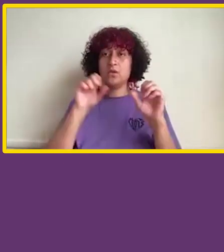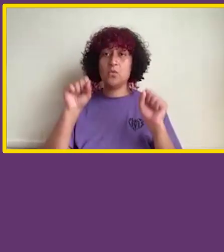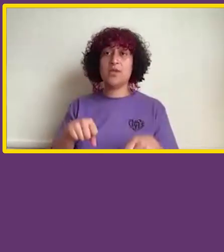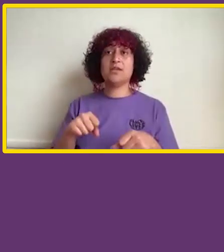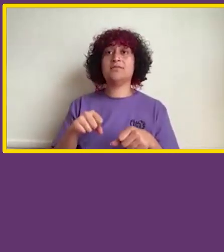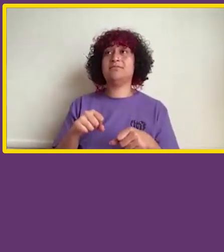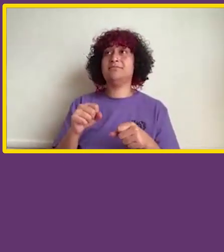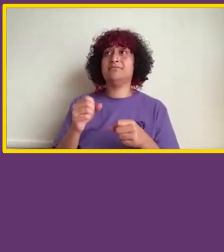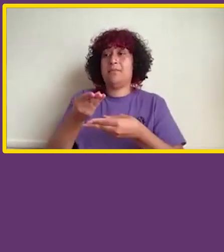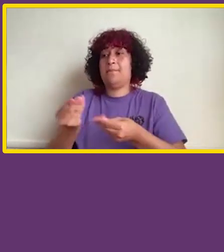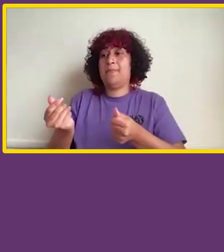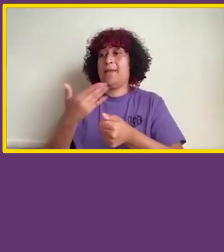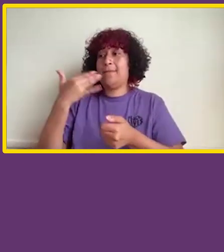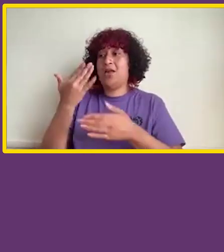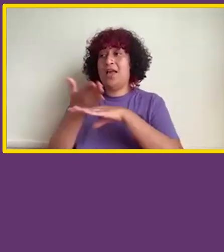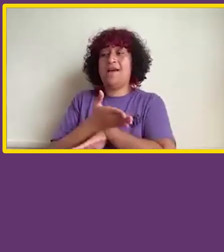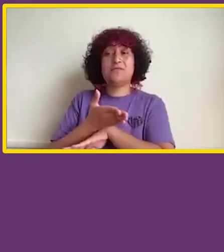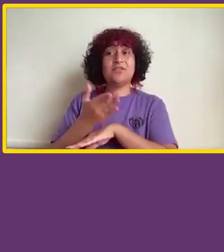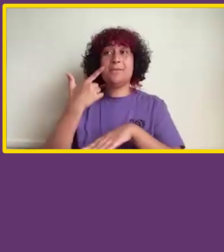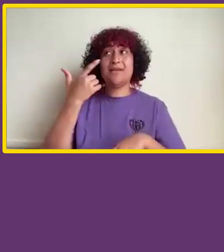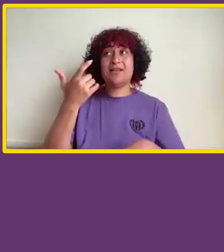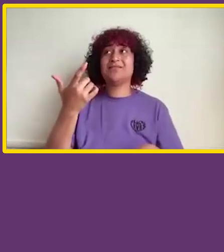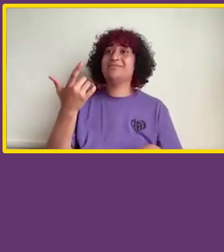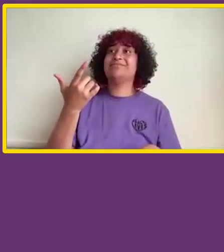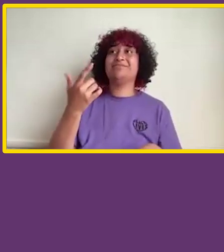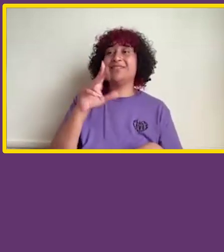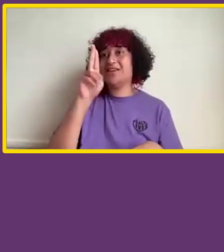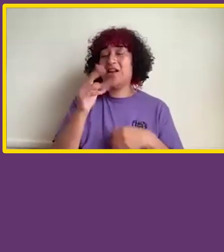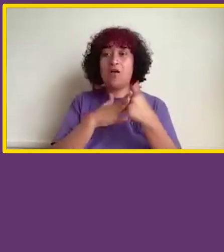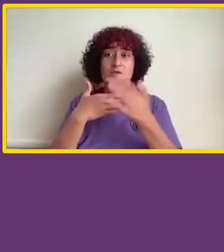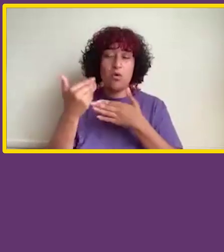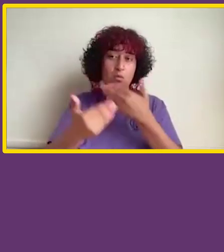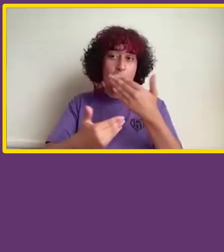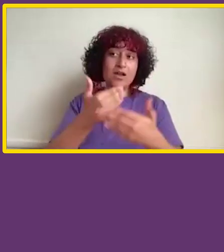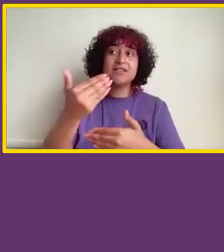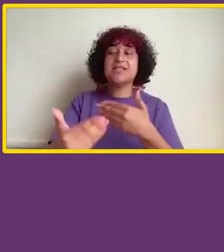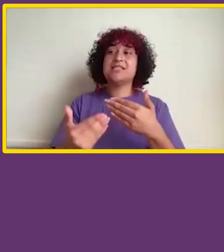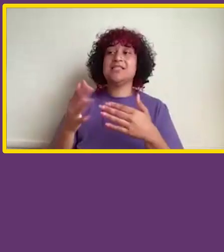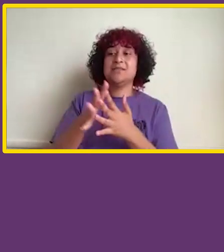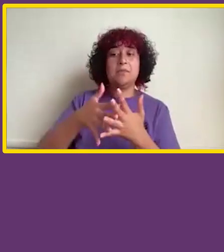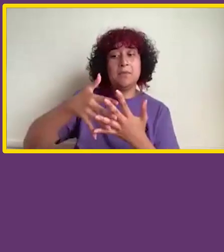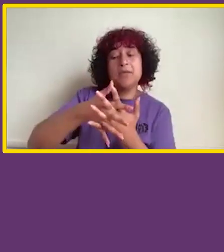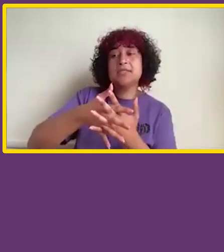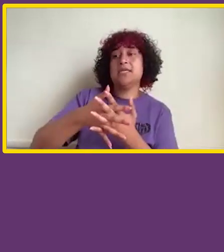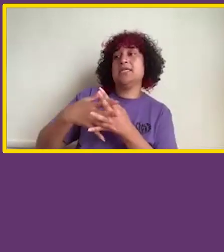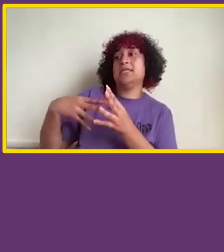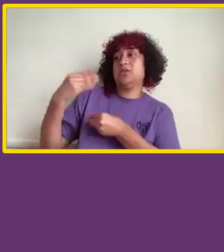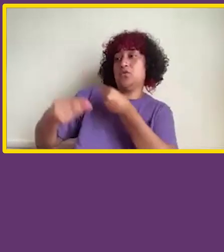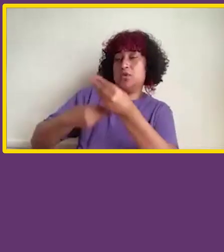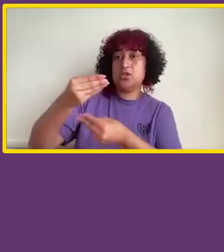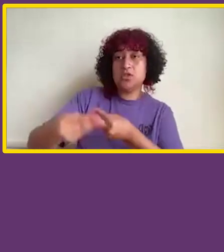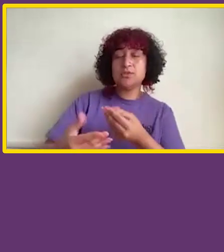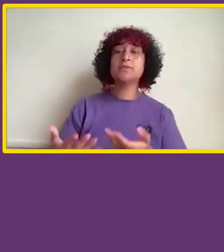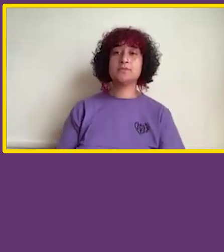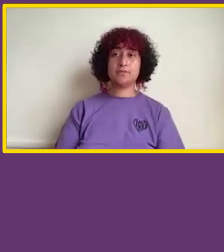make it better after we mess it up if we do, because it's uncomfortable. It's built in, it's intergenerational.